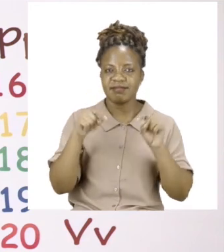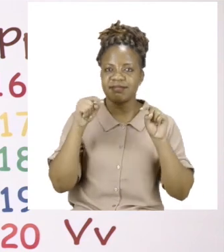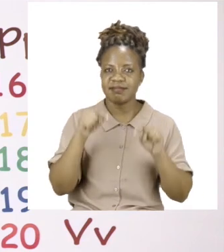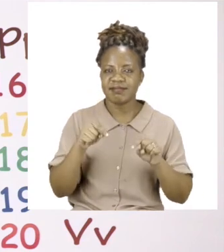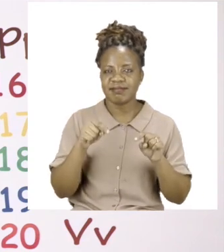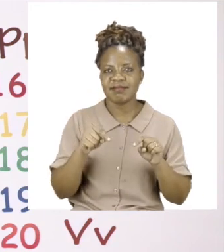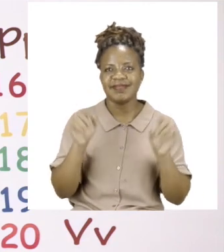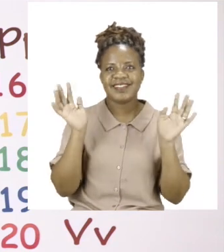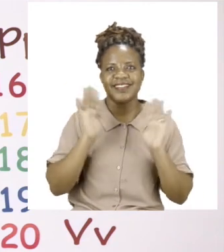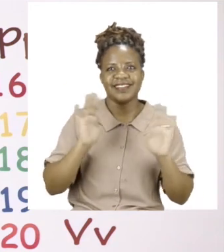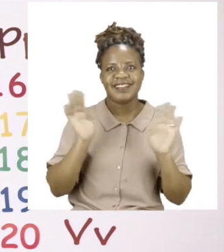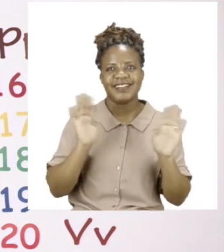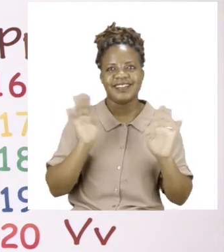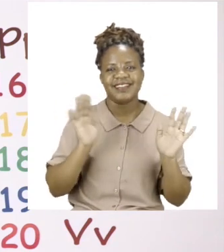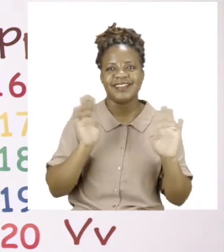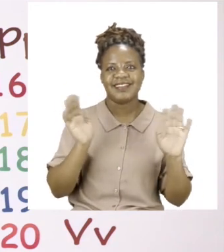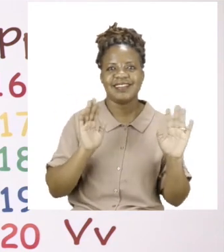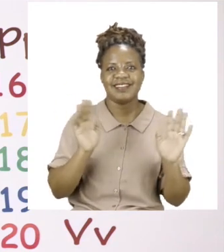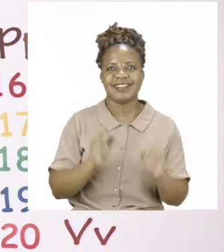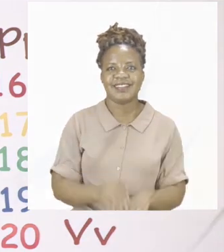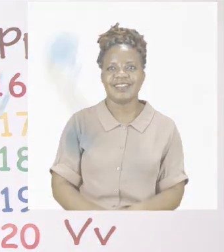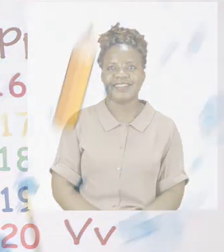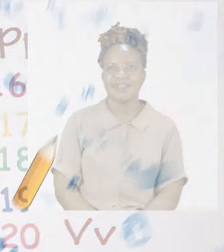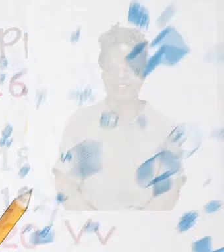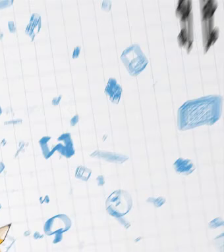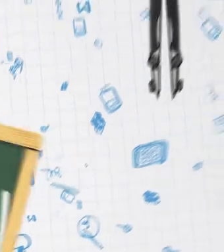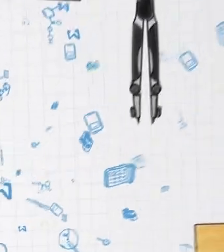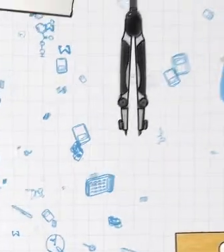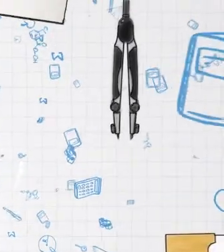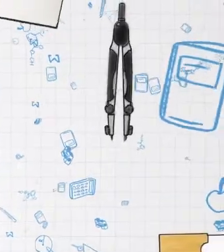and goodbye.